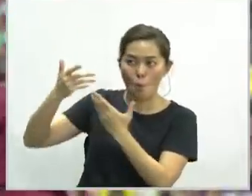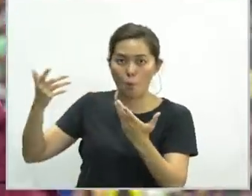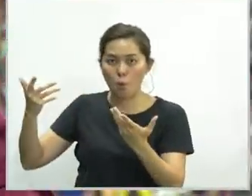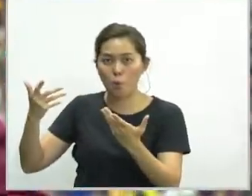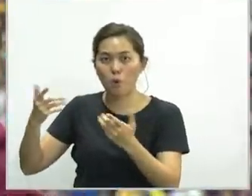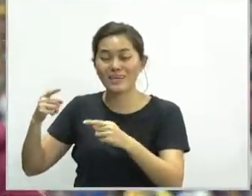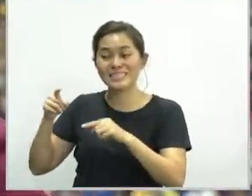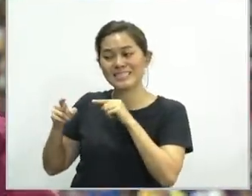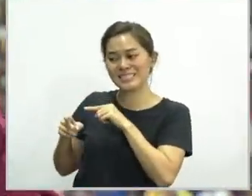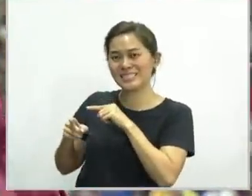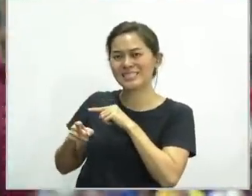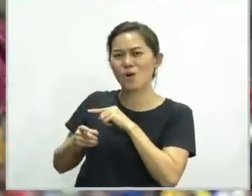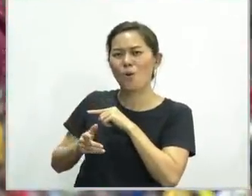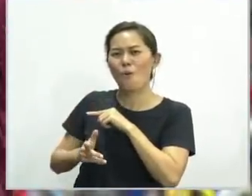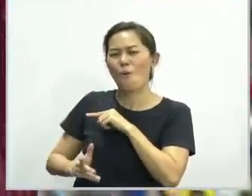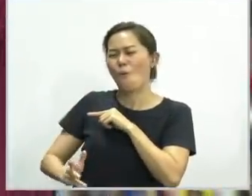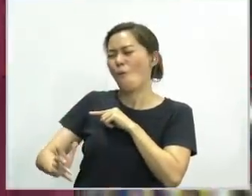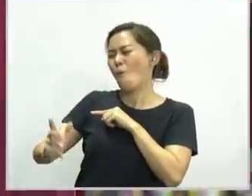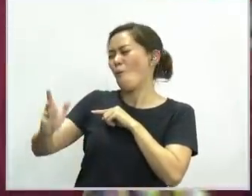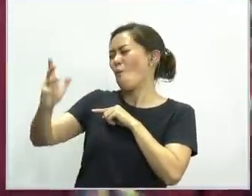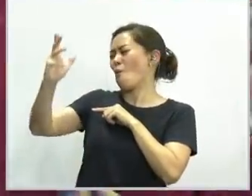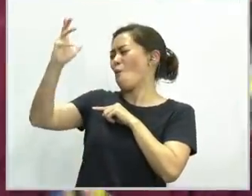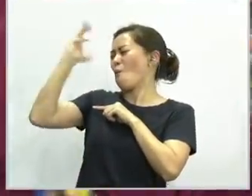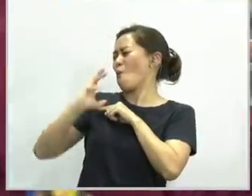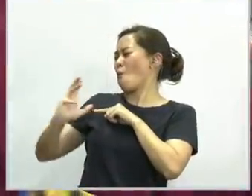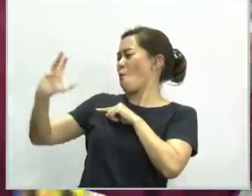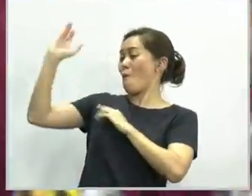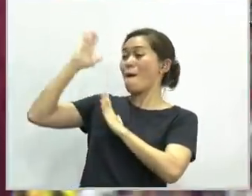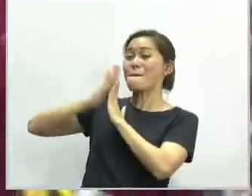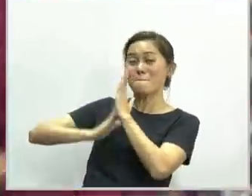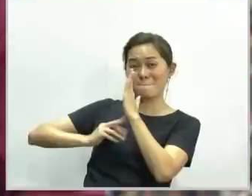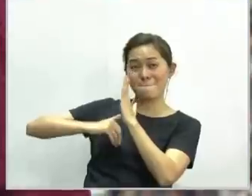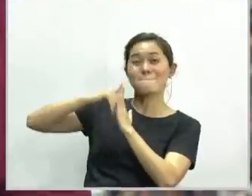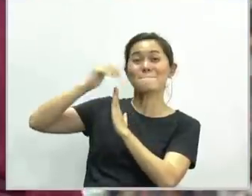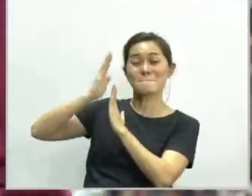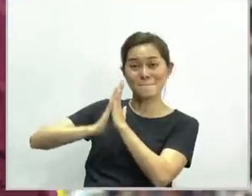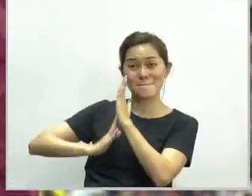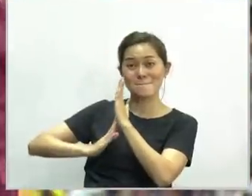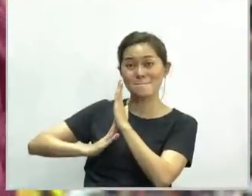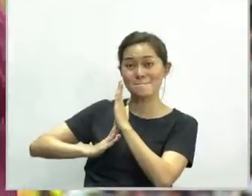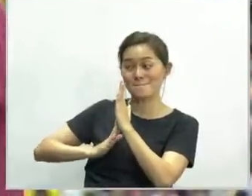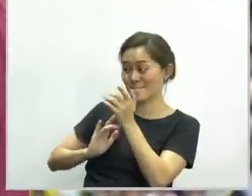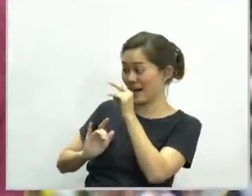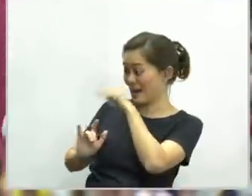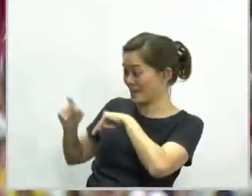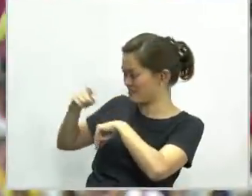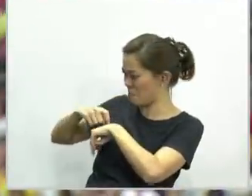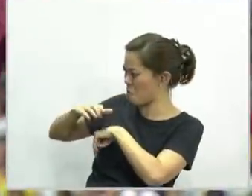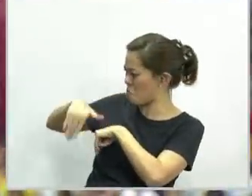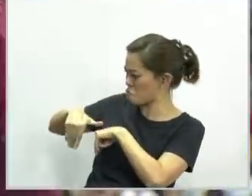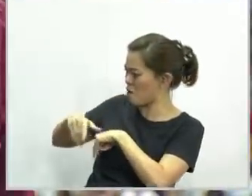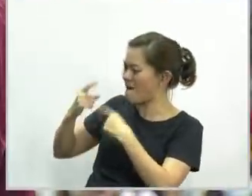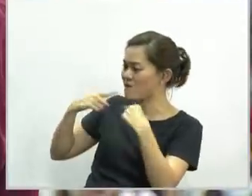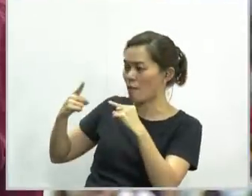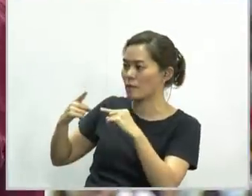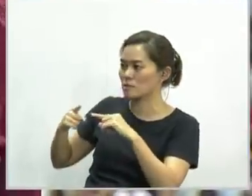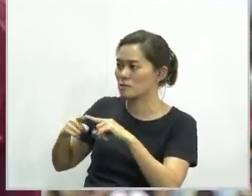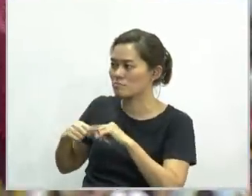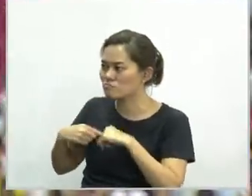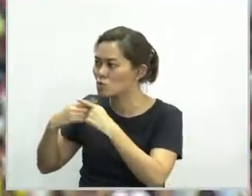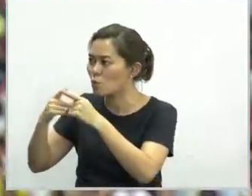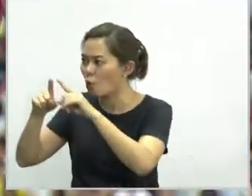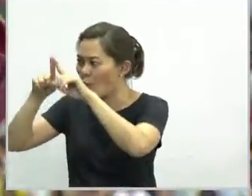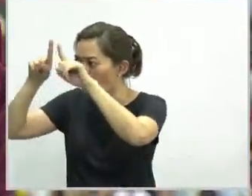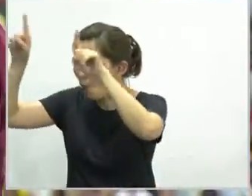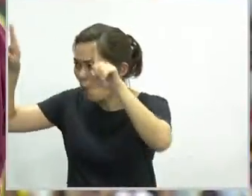he had painted years before he was famous. The frame was broken.